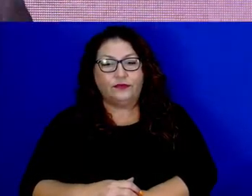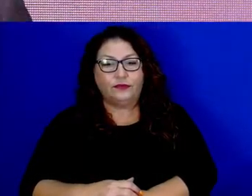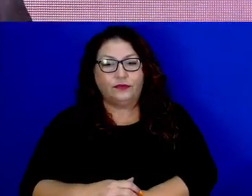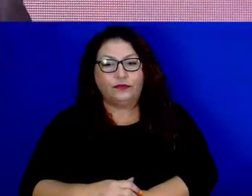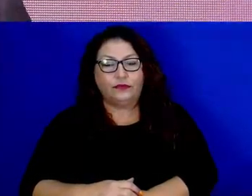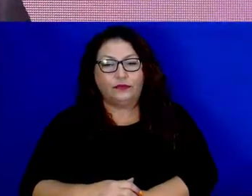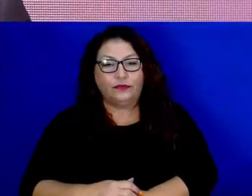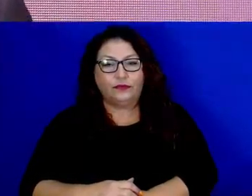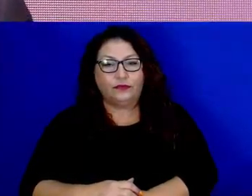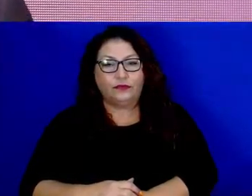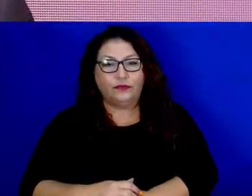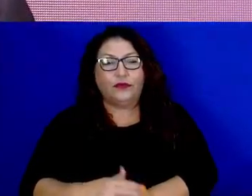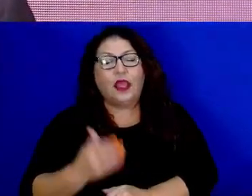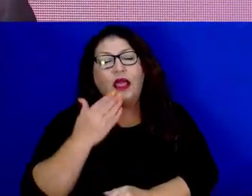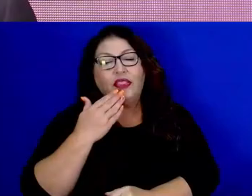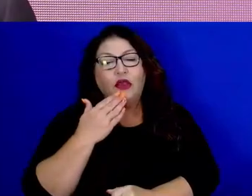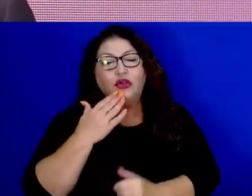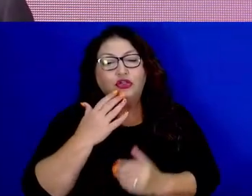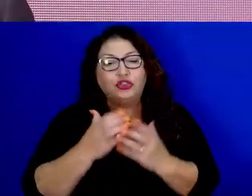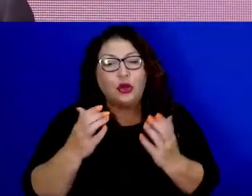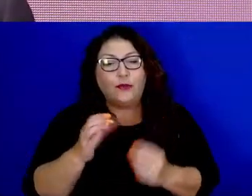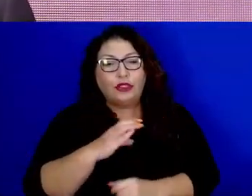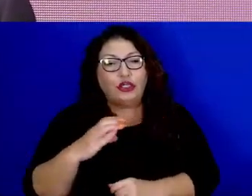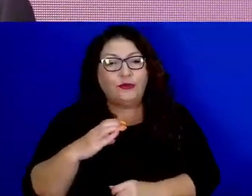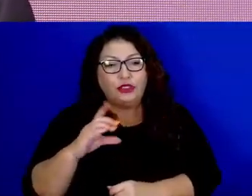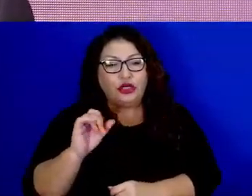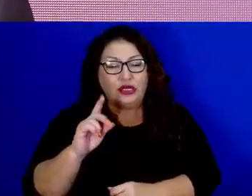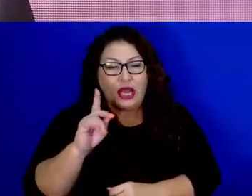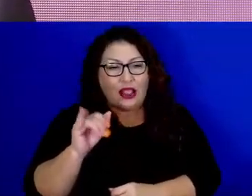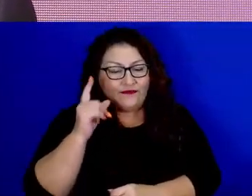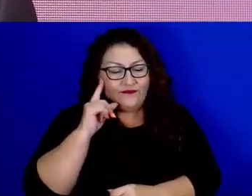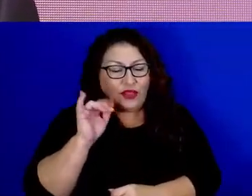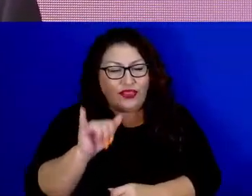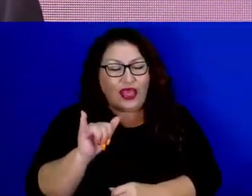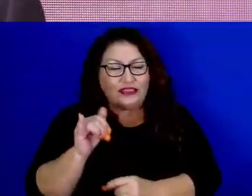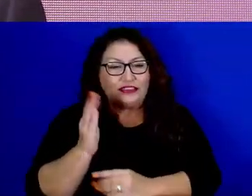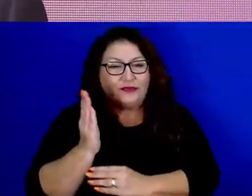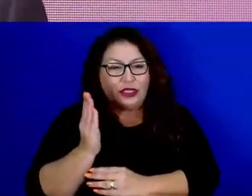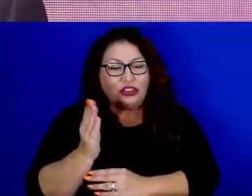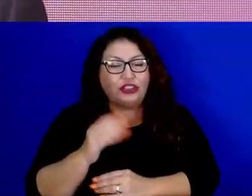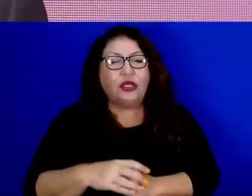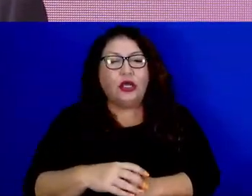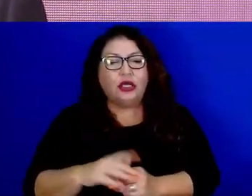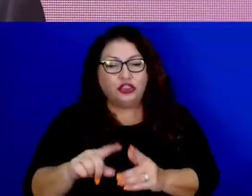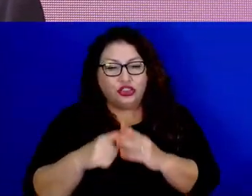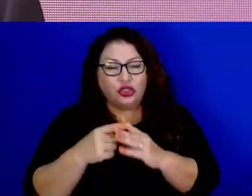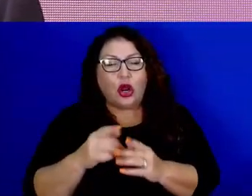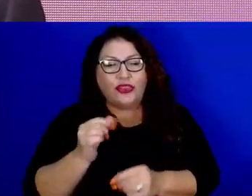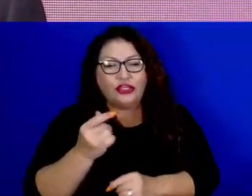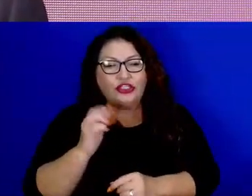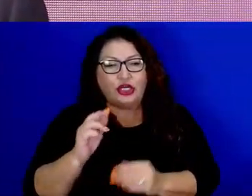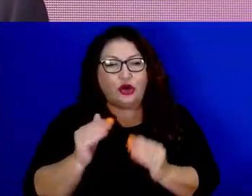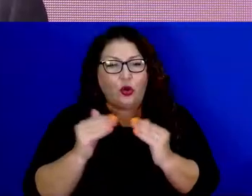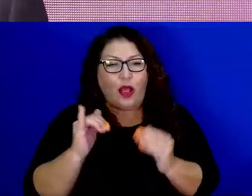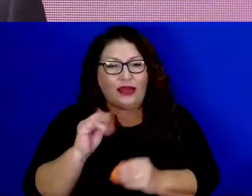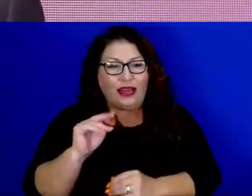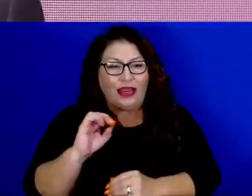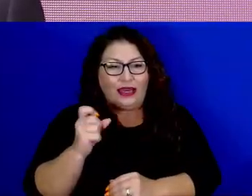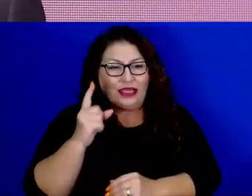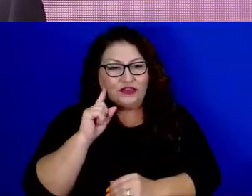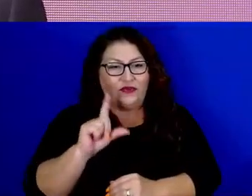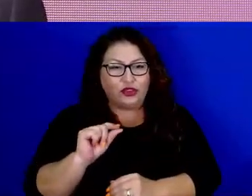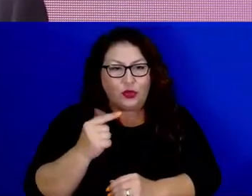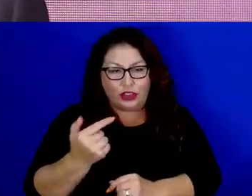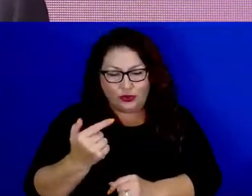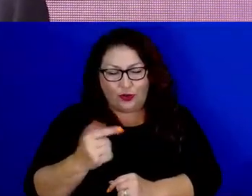Thank you so much, Commissioner Daly, for that speech to mark the launch of the Gender Equality Index for 2021. I think it was